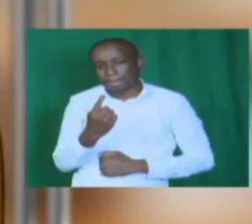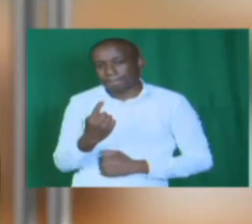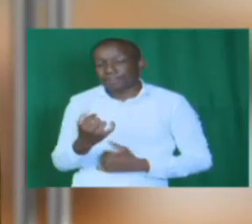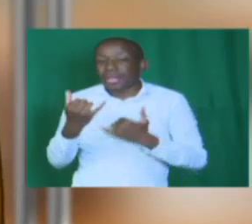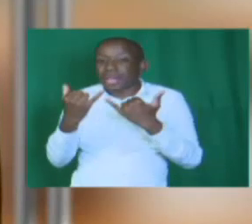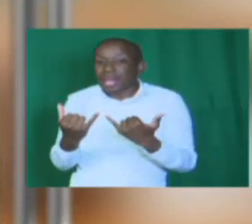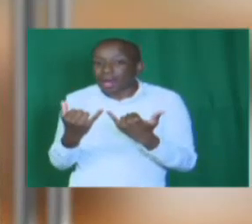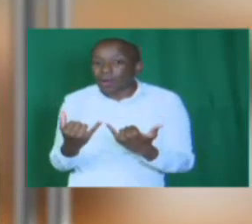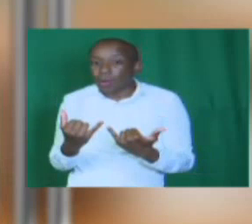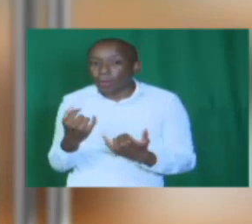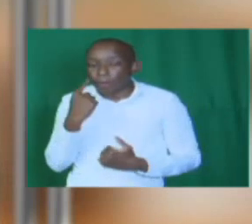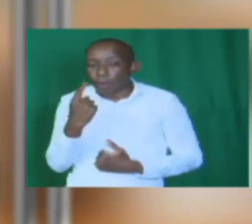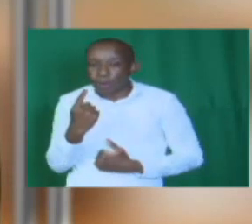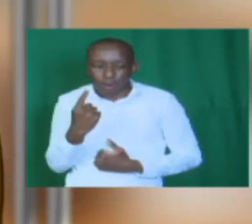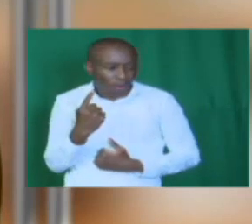now,